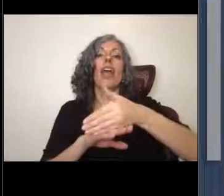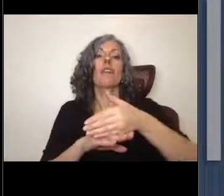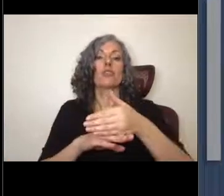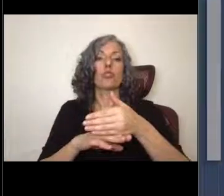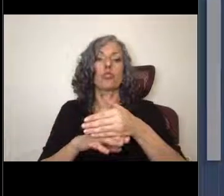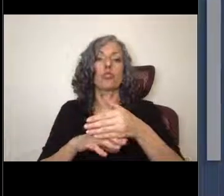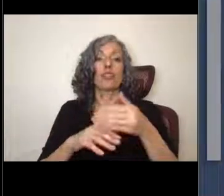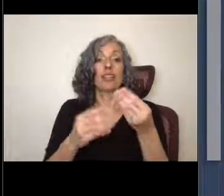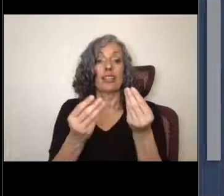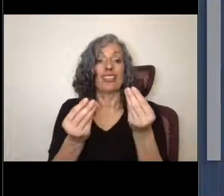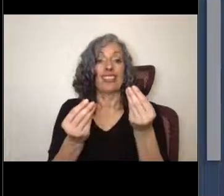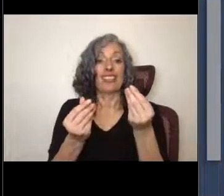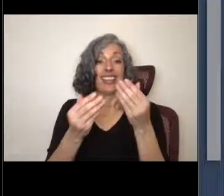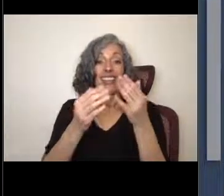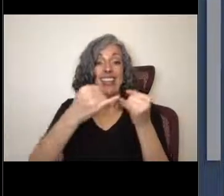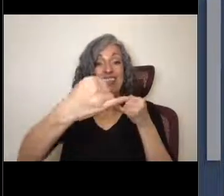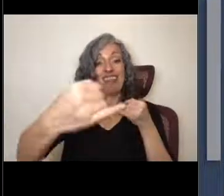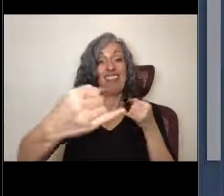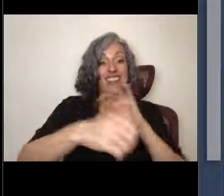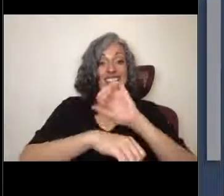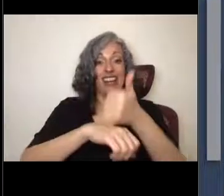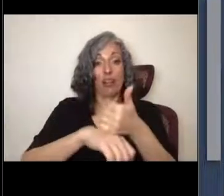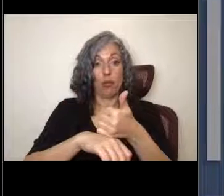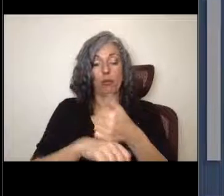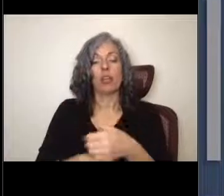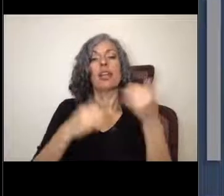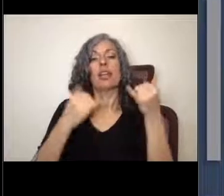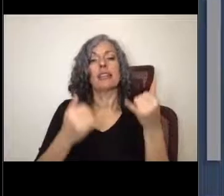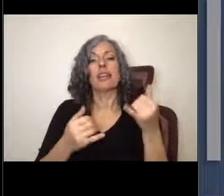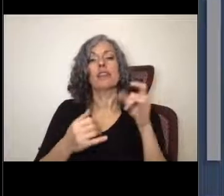allocated. Right-of-way efforts are still needed to